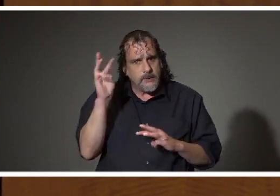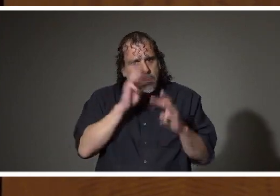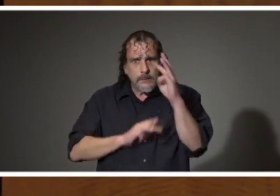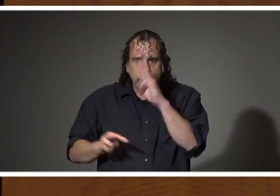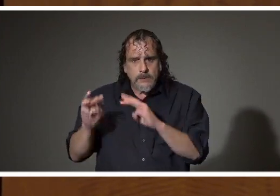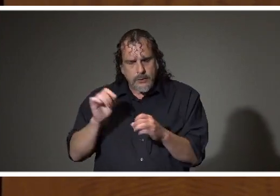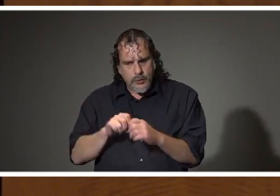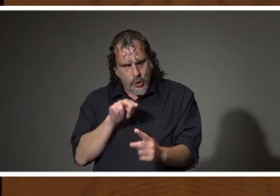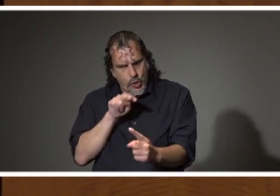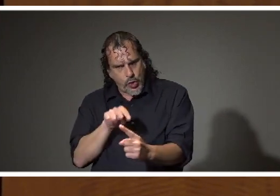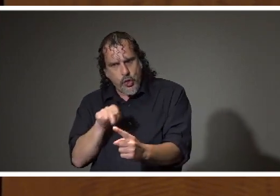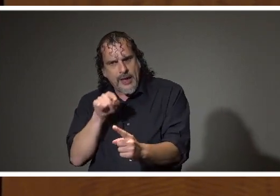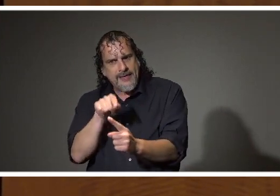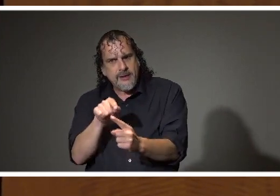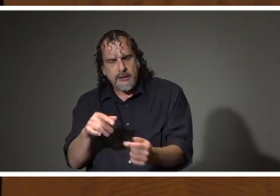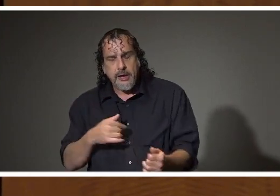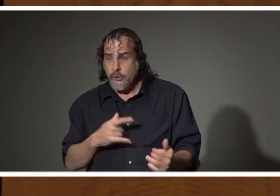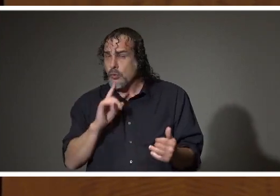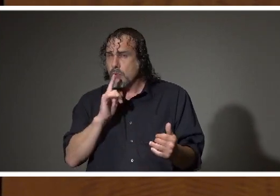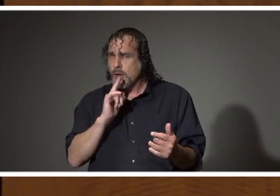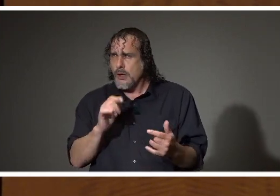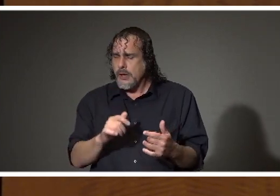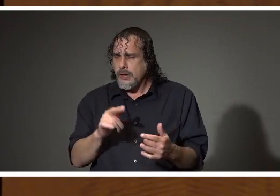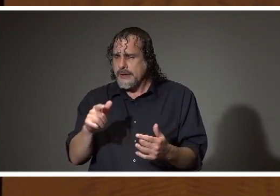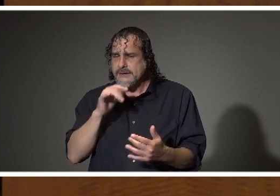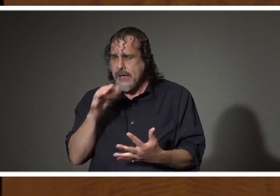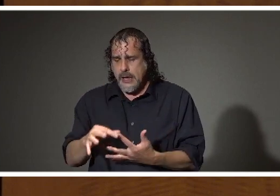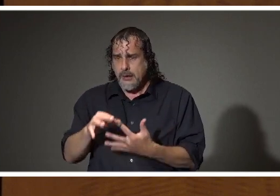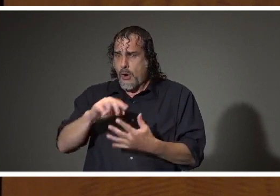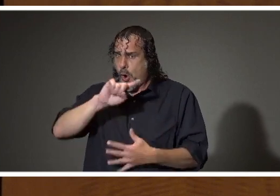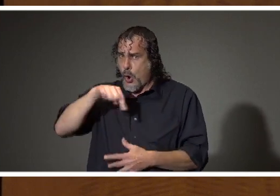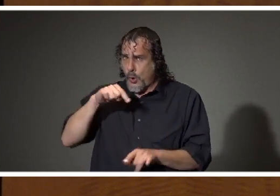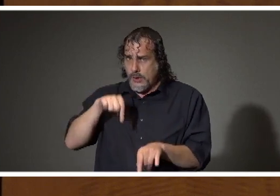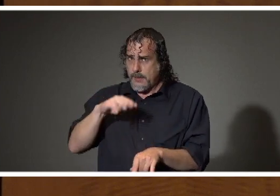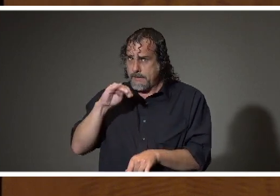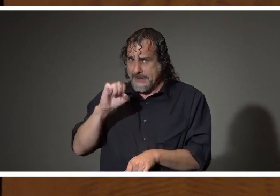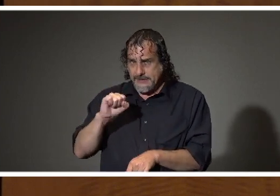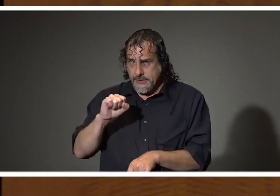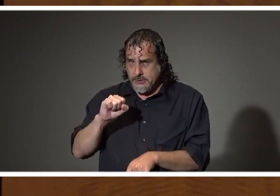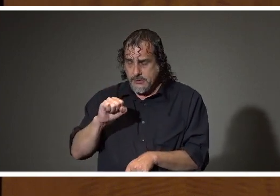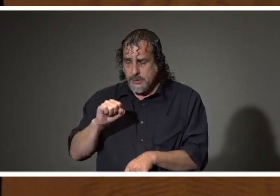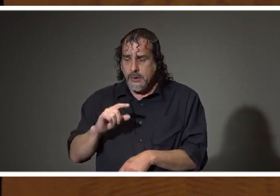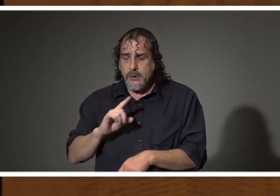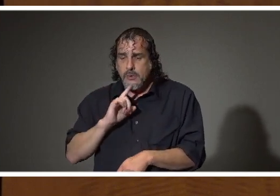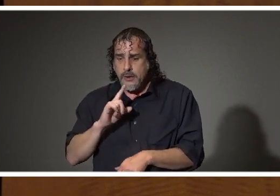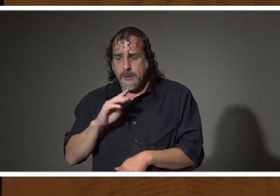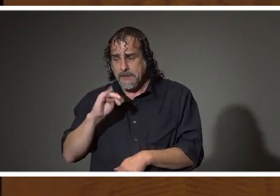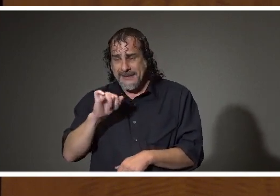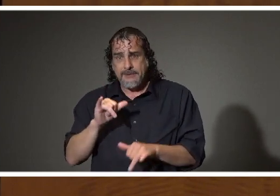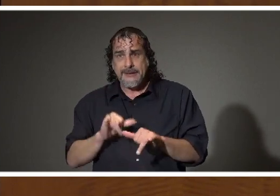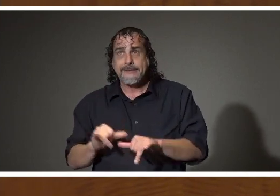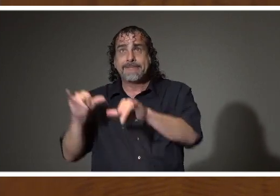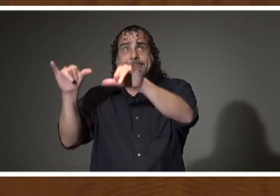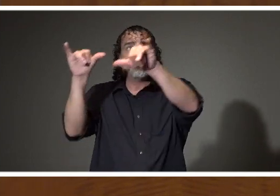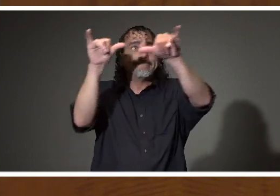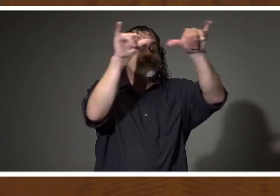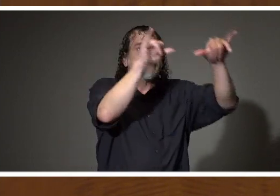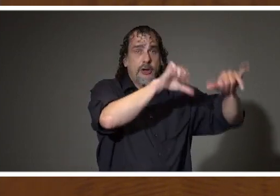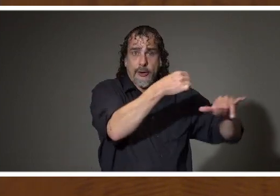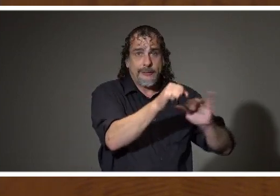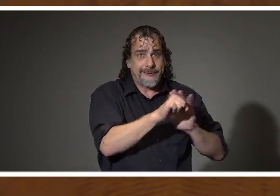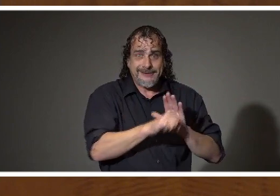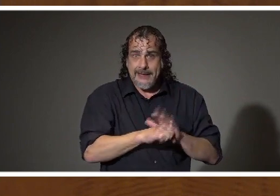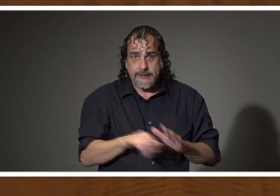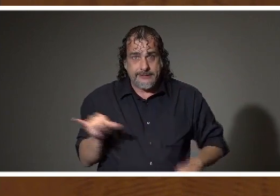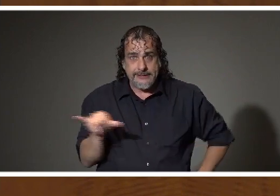at it. It is fair to say this is not unique to Mississippi. In fact, Mississippi is the same as the other 49 states as it